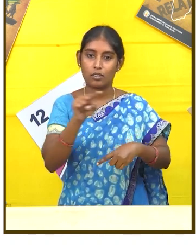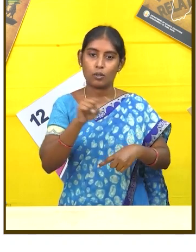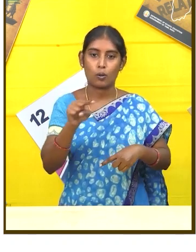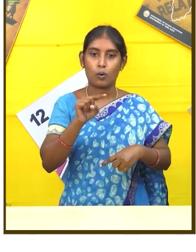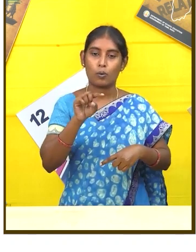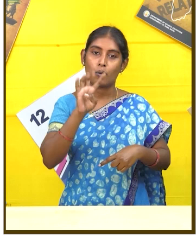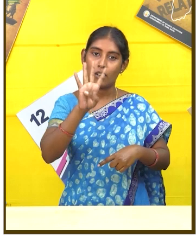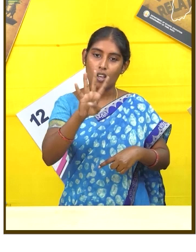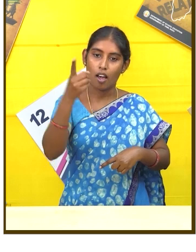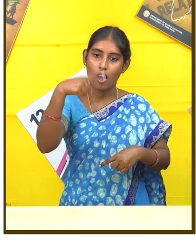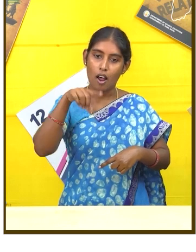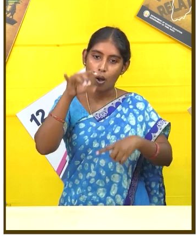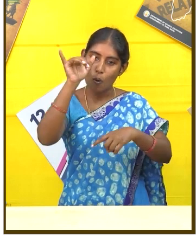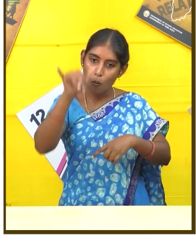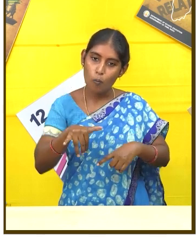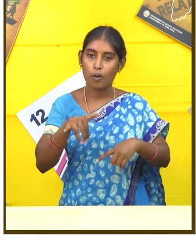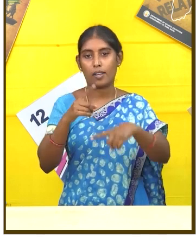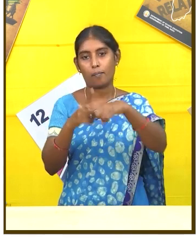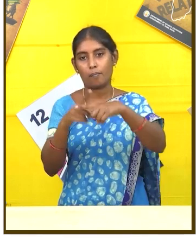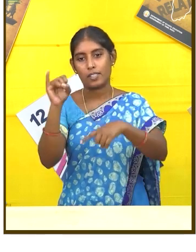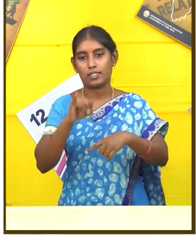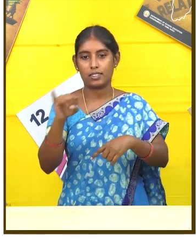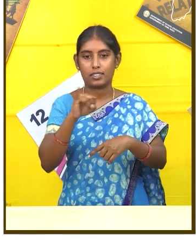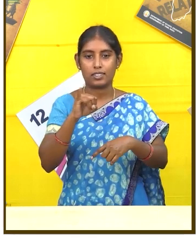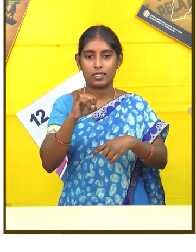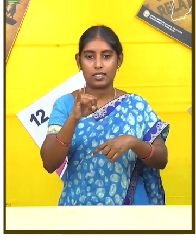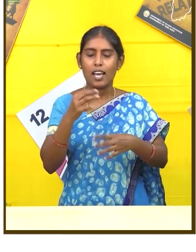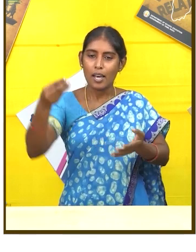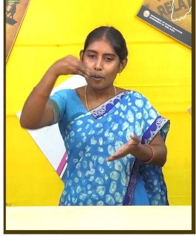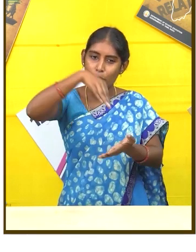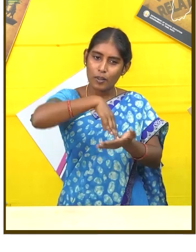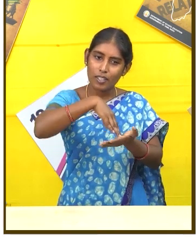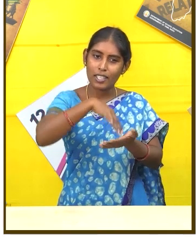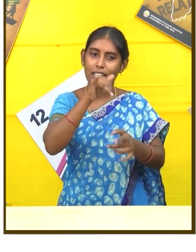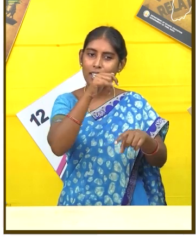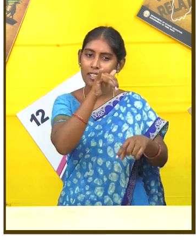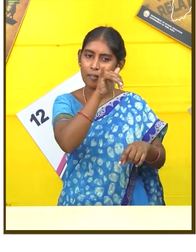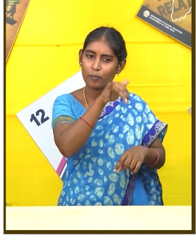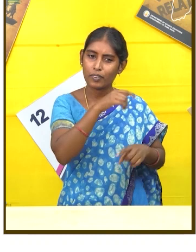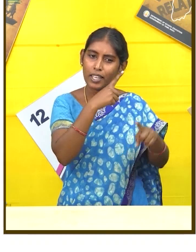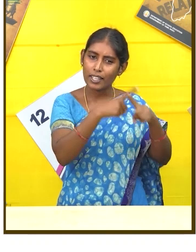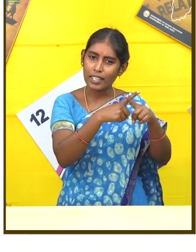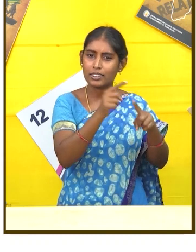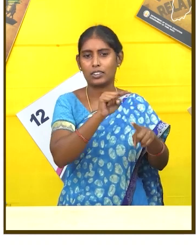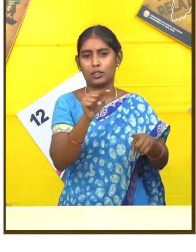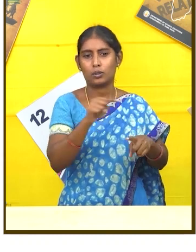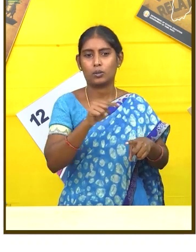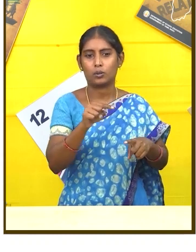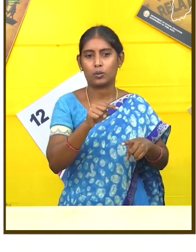it. So it's very simple. See that in the place of x I am going to substitute the 6y. So 6y plus 6 equal